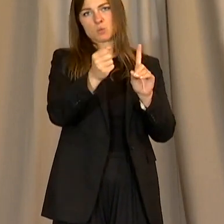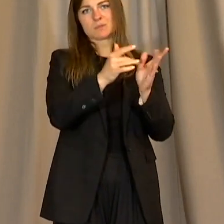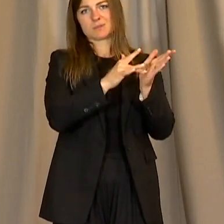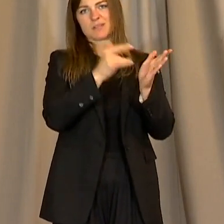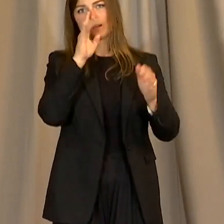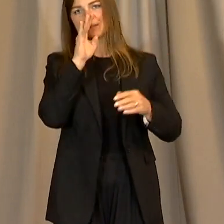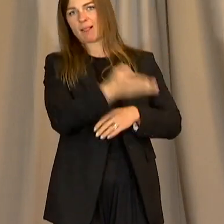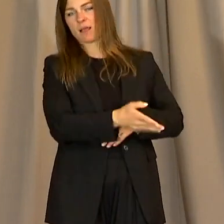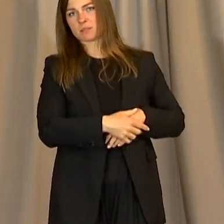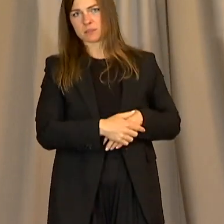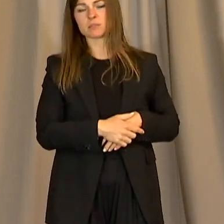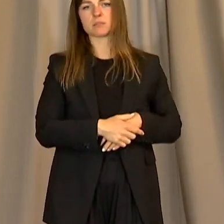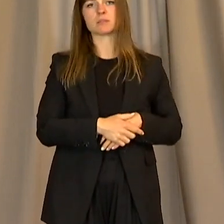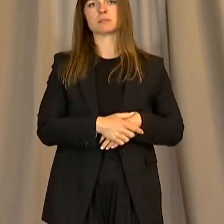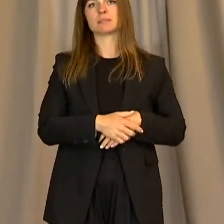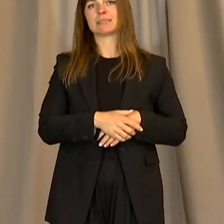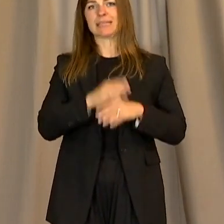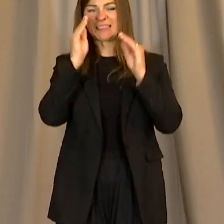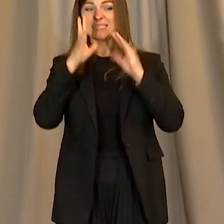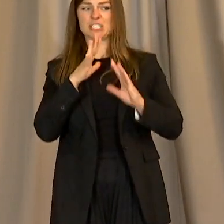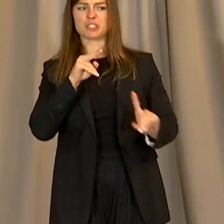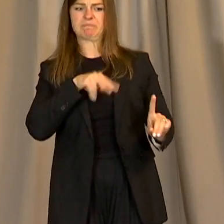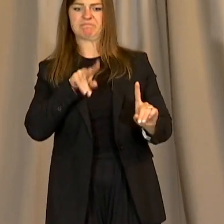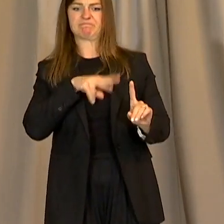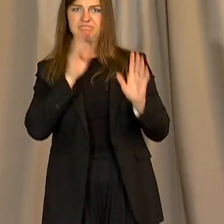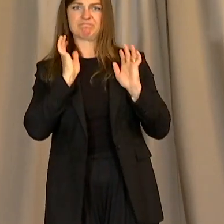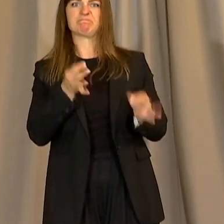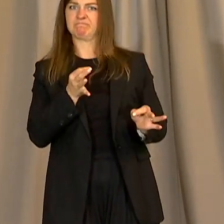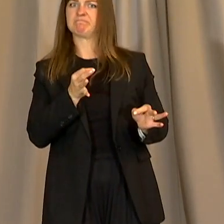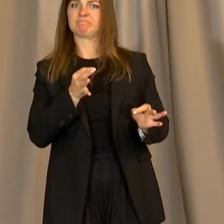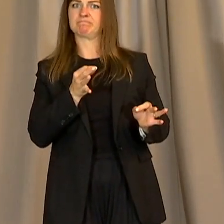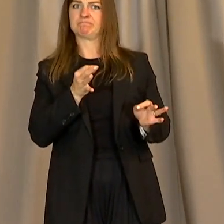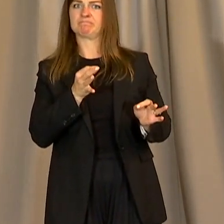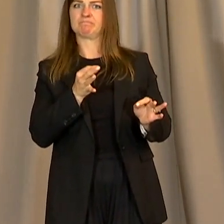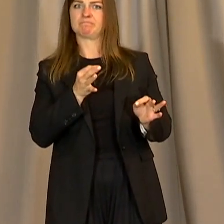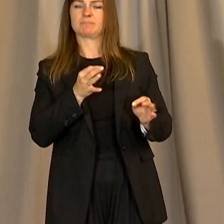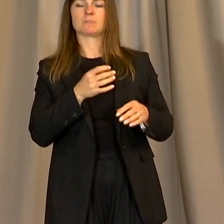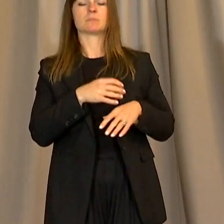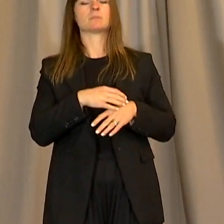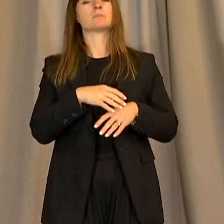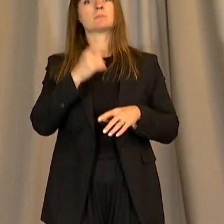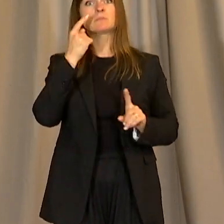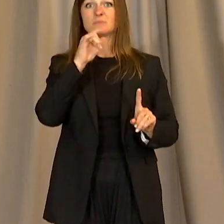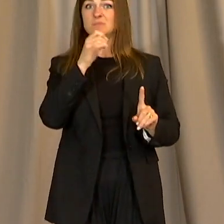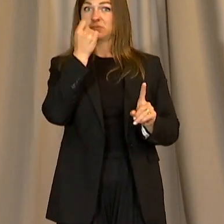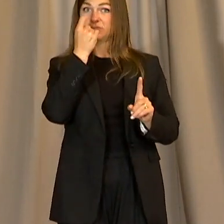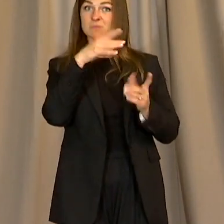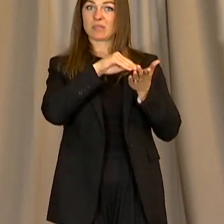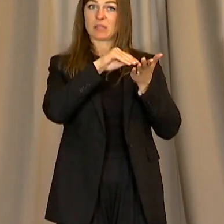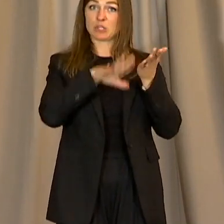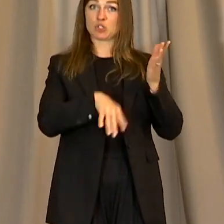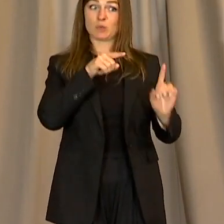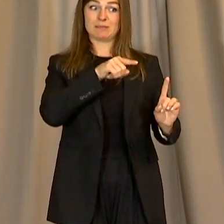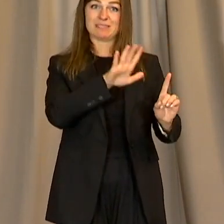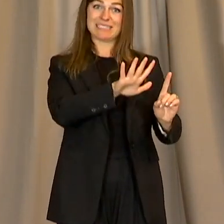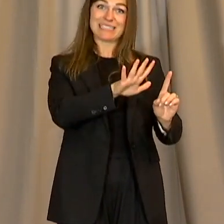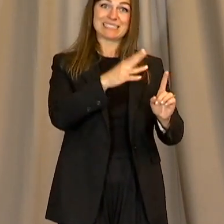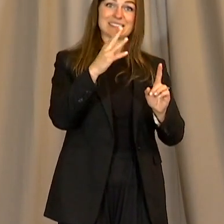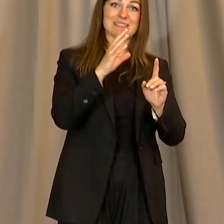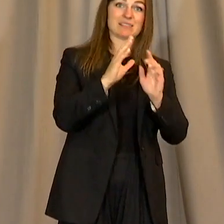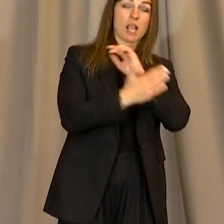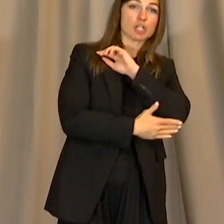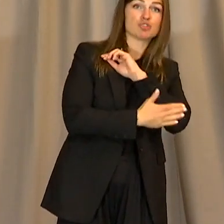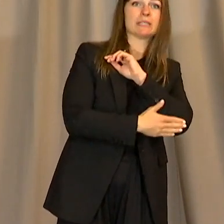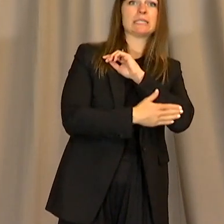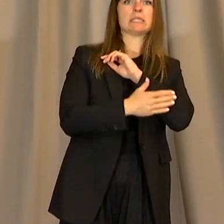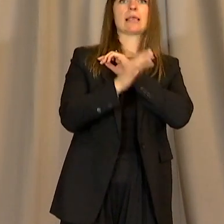case that they were sure, the teacher was sure of. Well, in his country, it was a healing technique. It was a